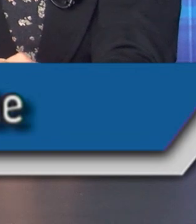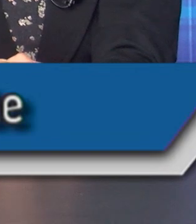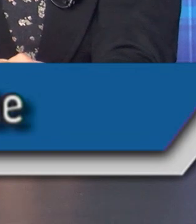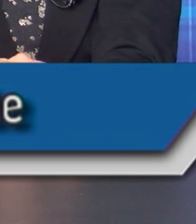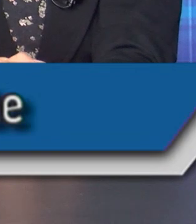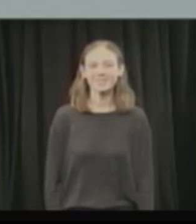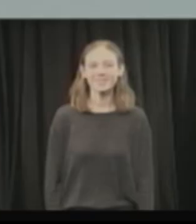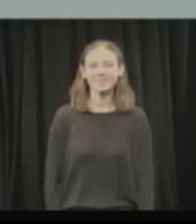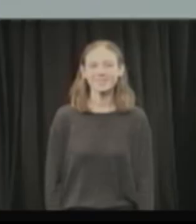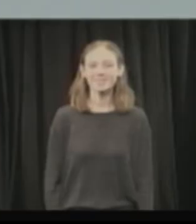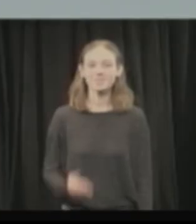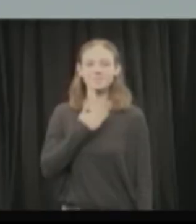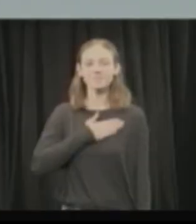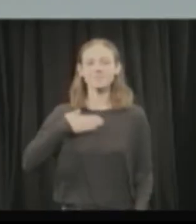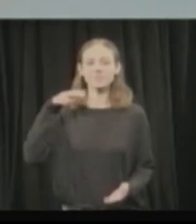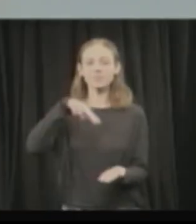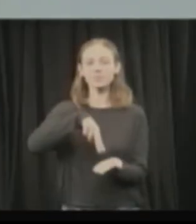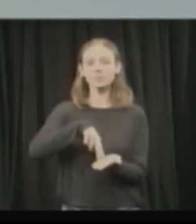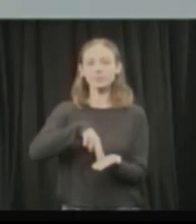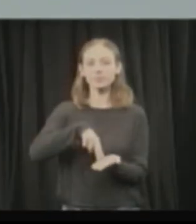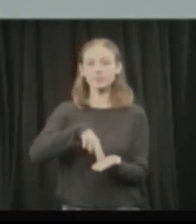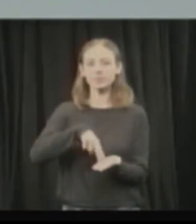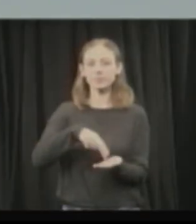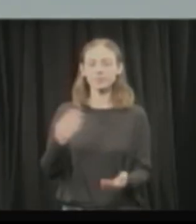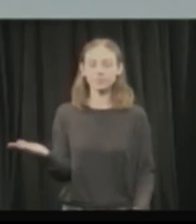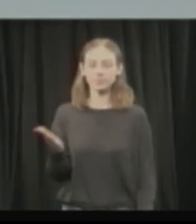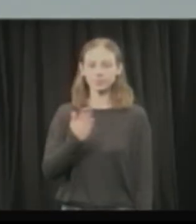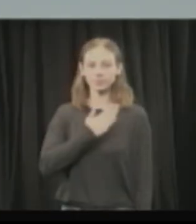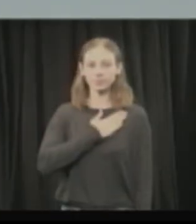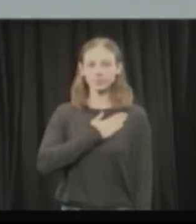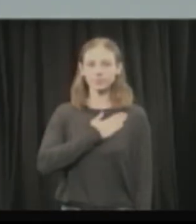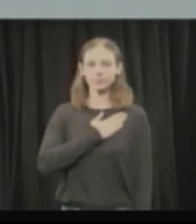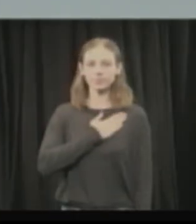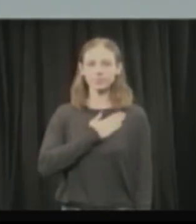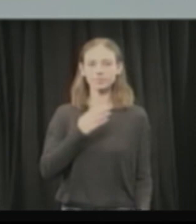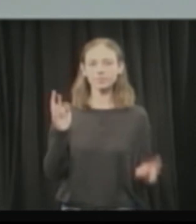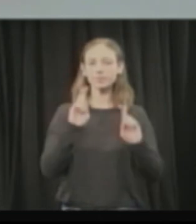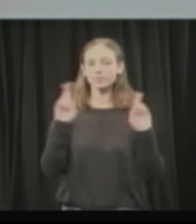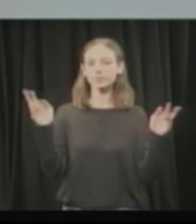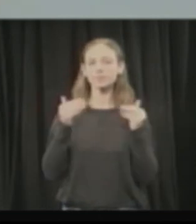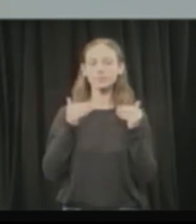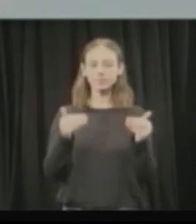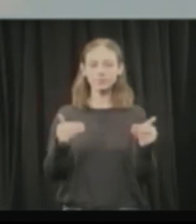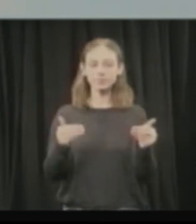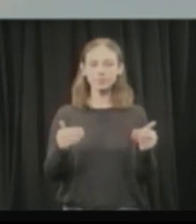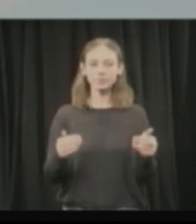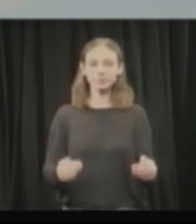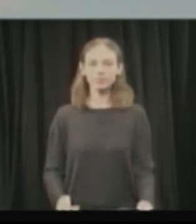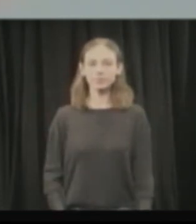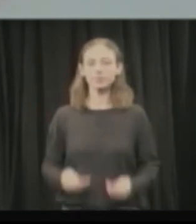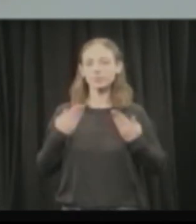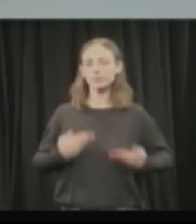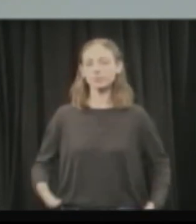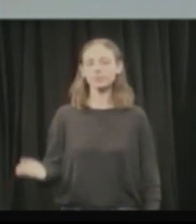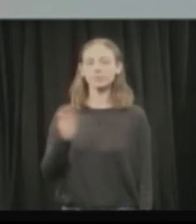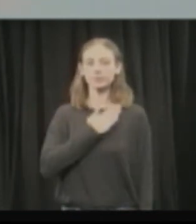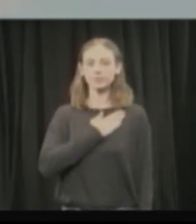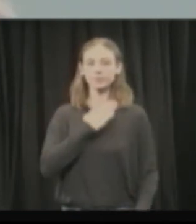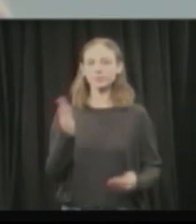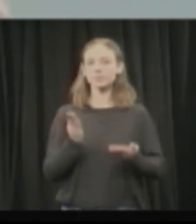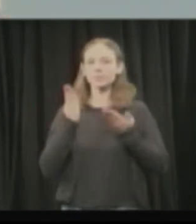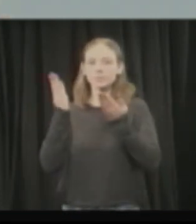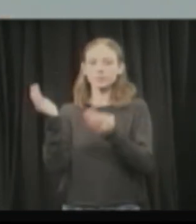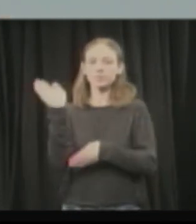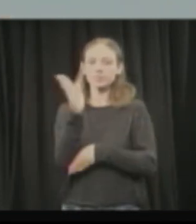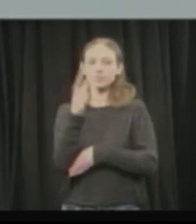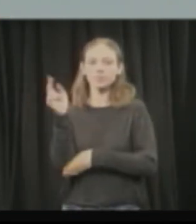stand for the flag salute. Please stand. Place your right hand over your heart. Ready, begin. I pledge